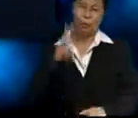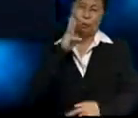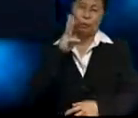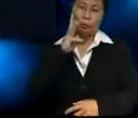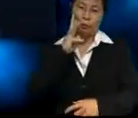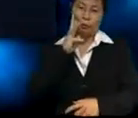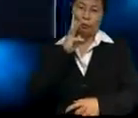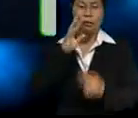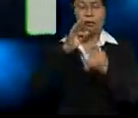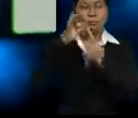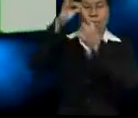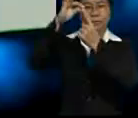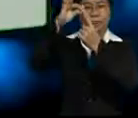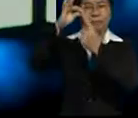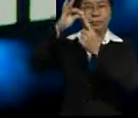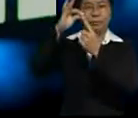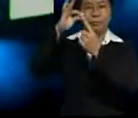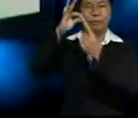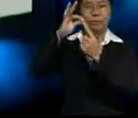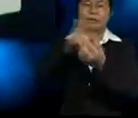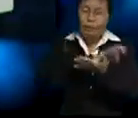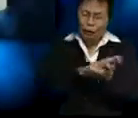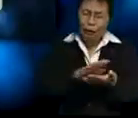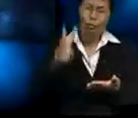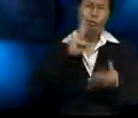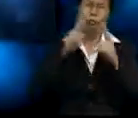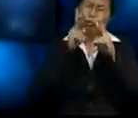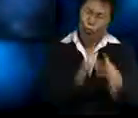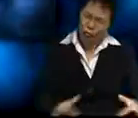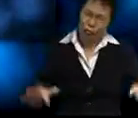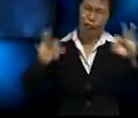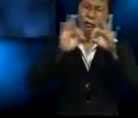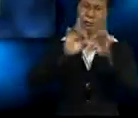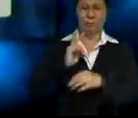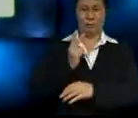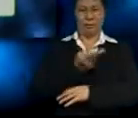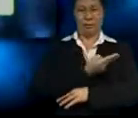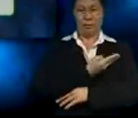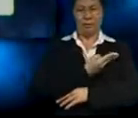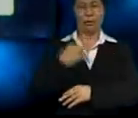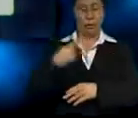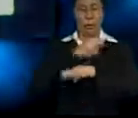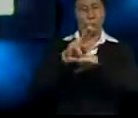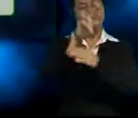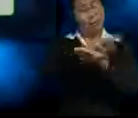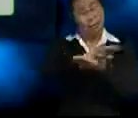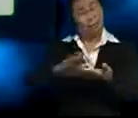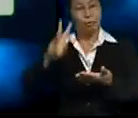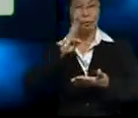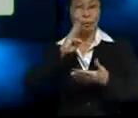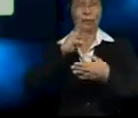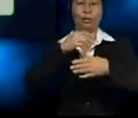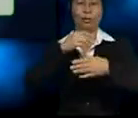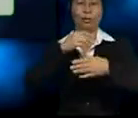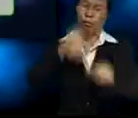Water, especially clean water, is so important to us. We use clean water to